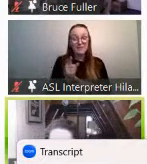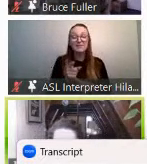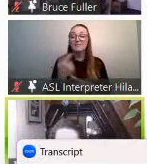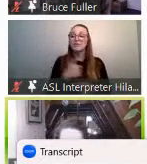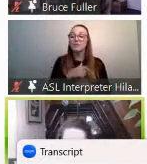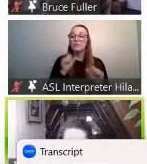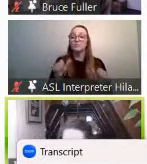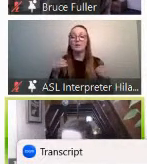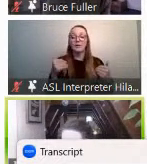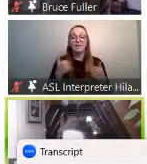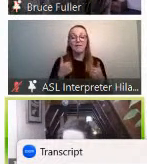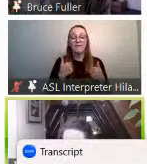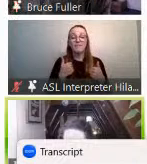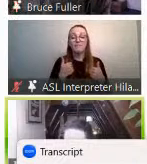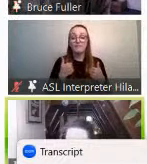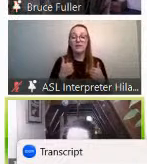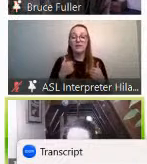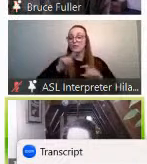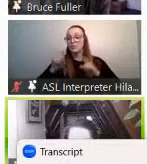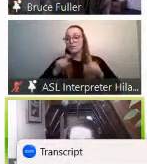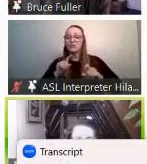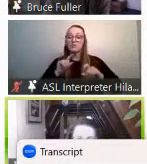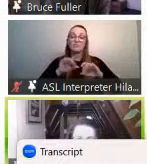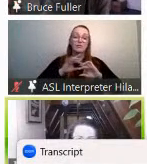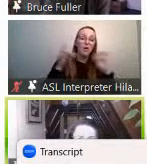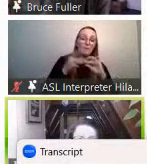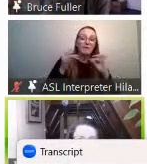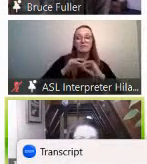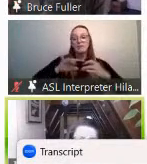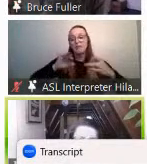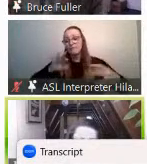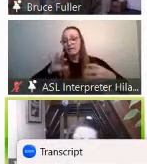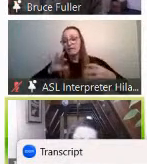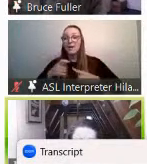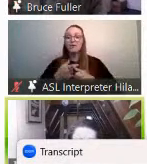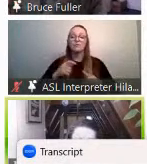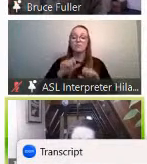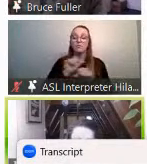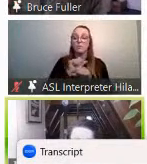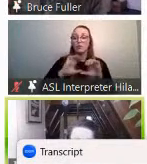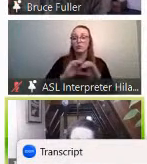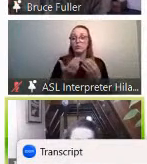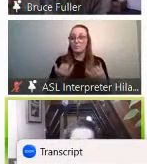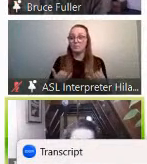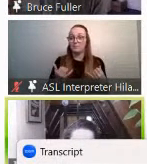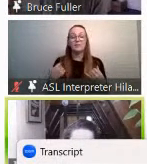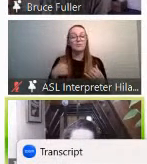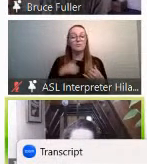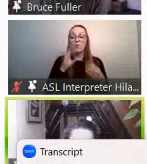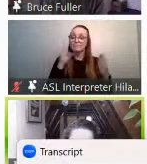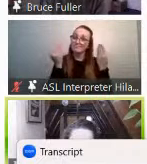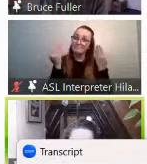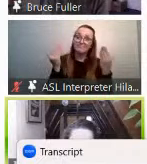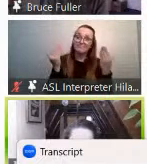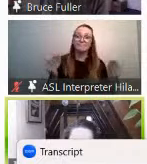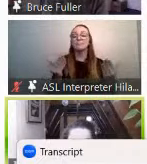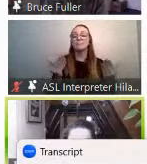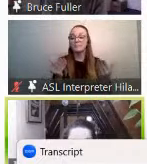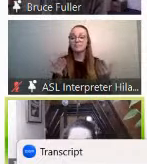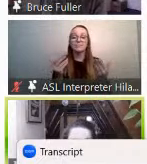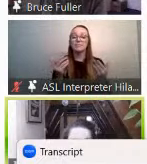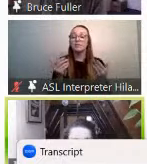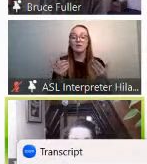verbal questions, comments, feedback from the work group at this point. So we'll get right into it with the hope to